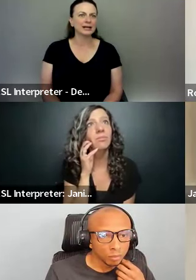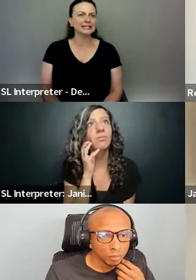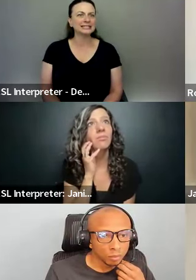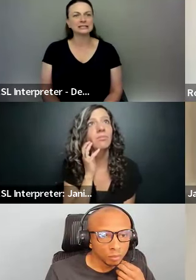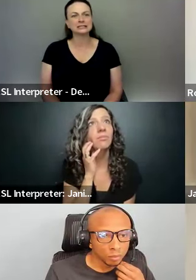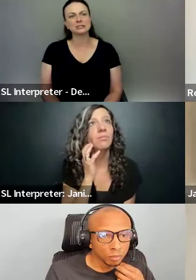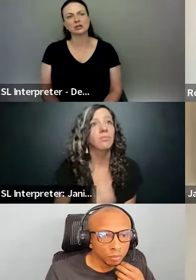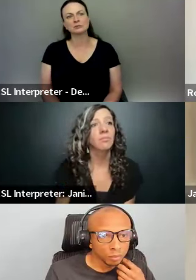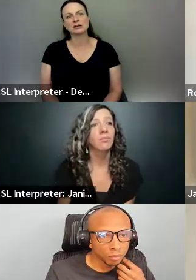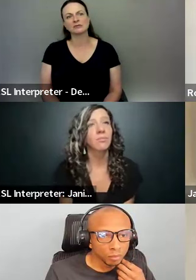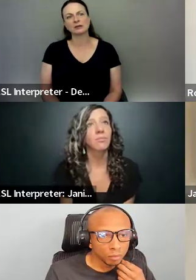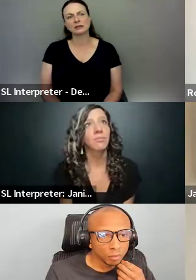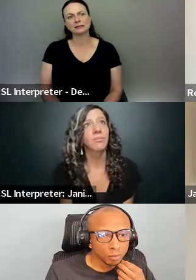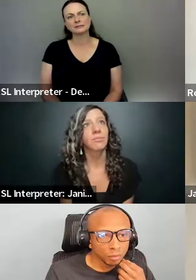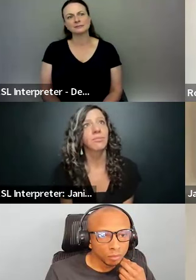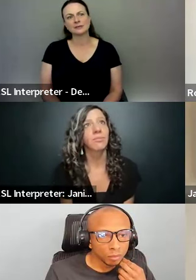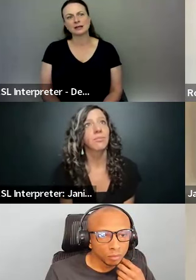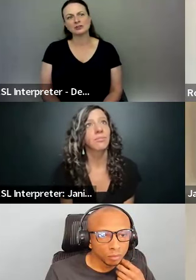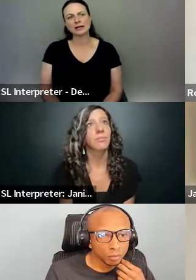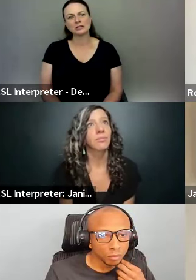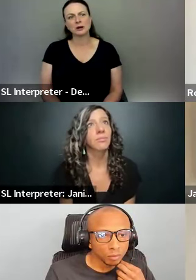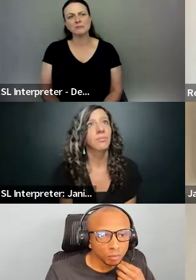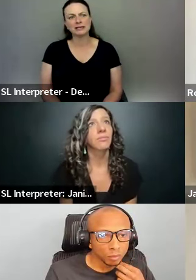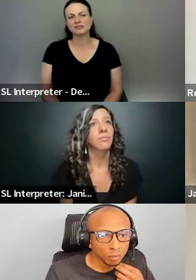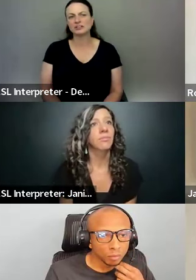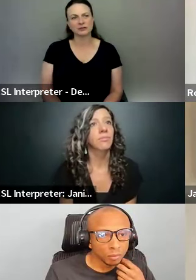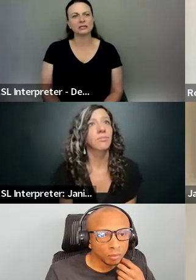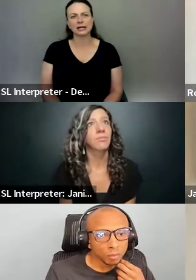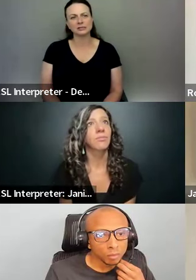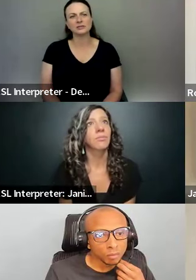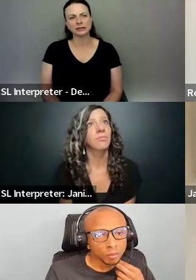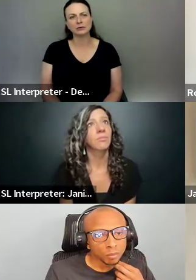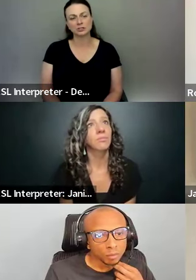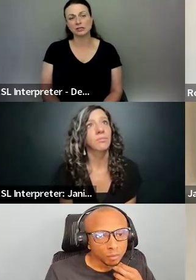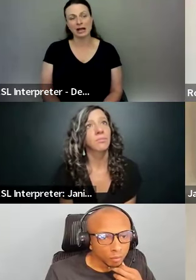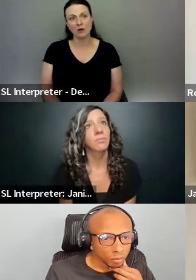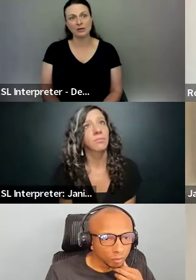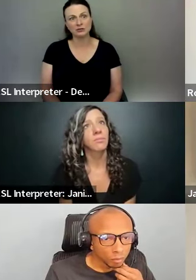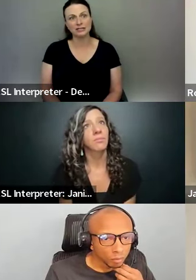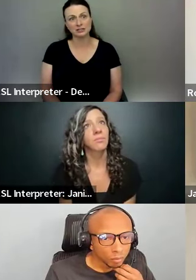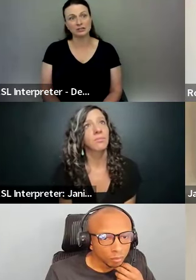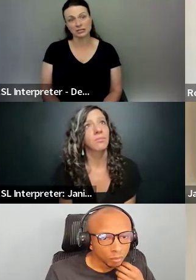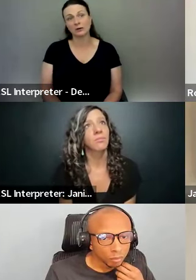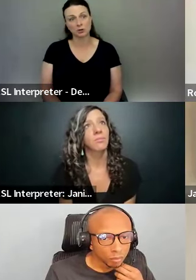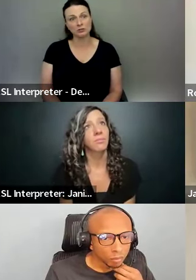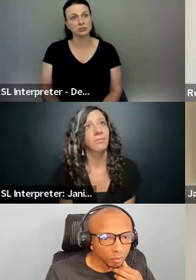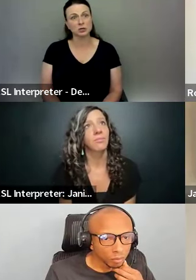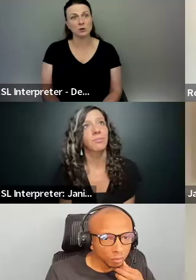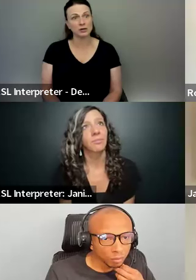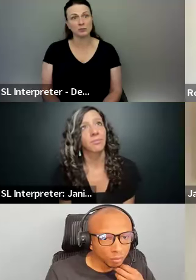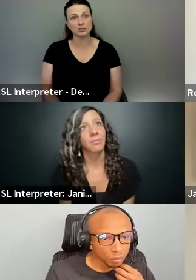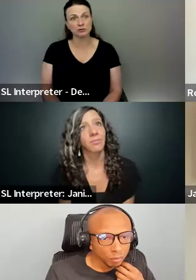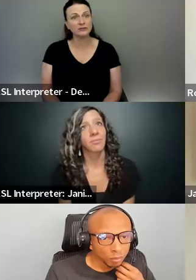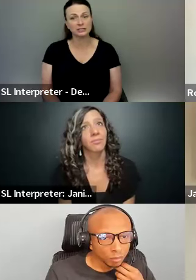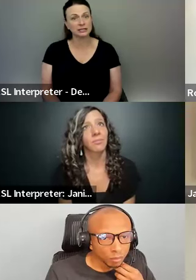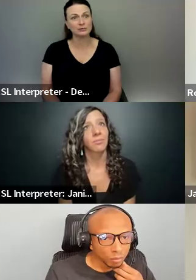We're doing ideas in terms of trying to do a mix of different kinds of sign language and how we address different tech words. So